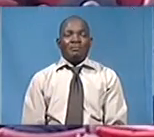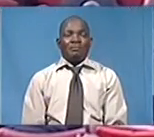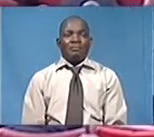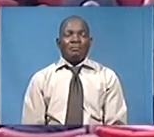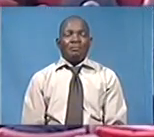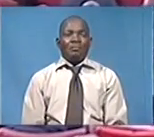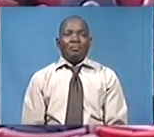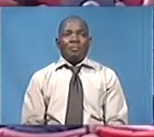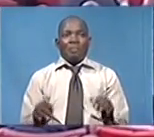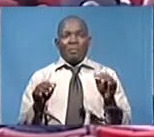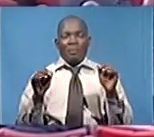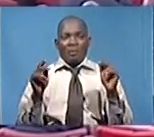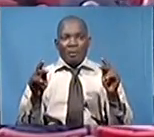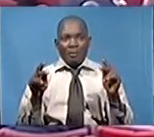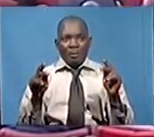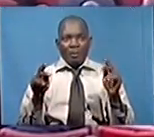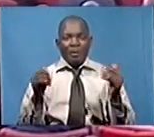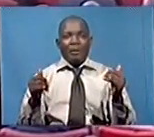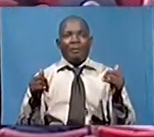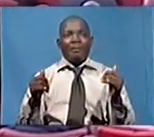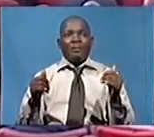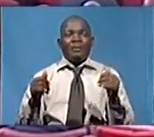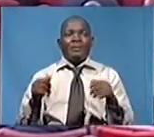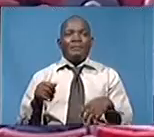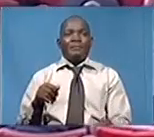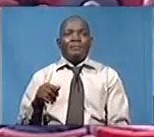as Mr. Tony Lithur.